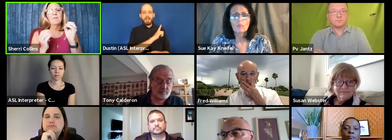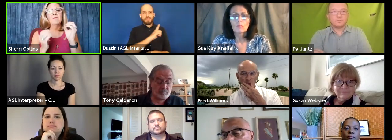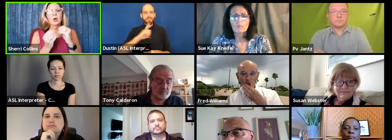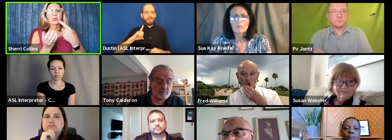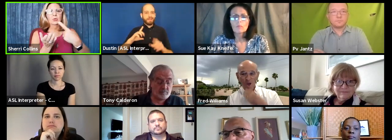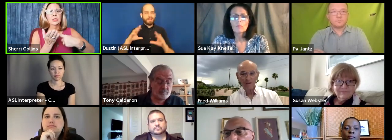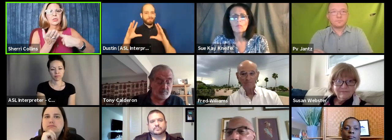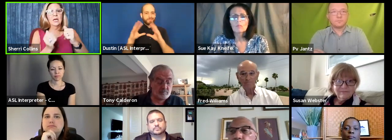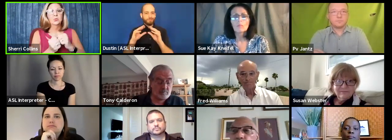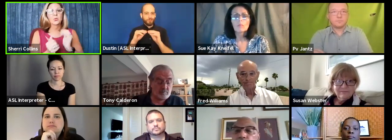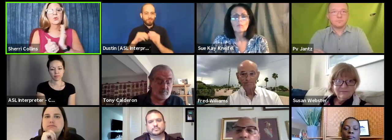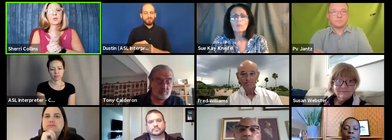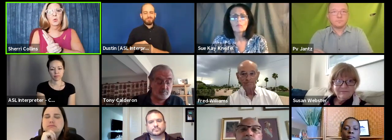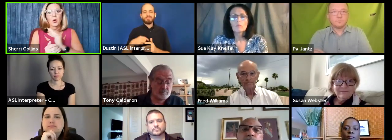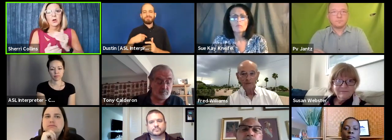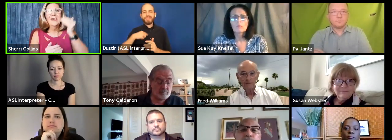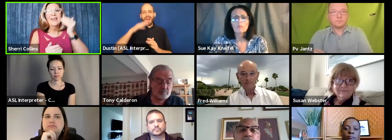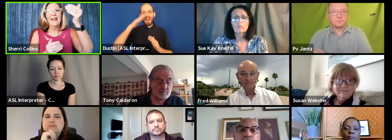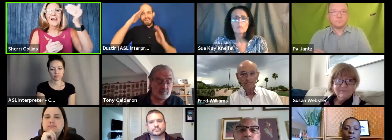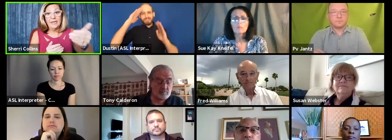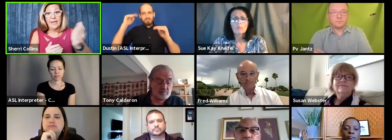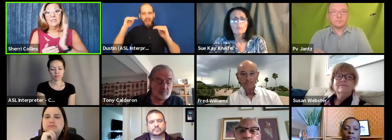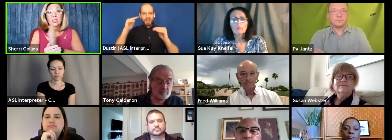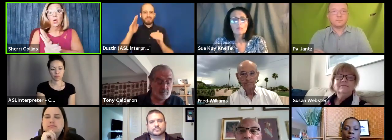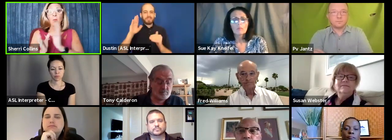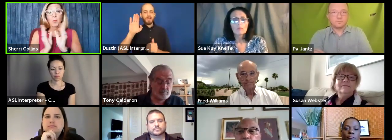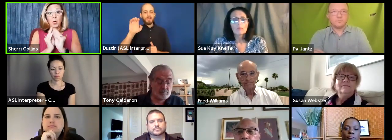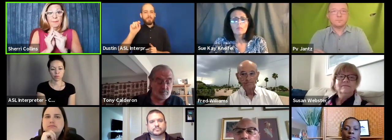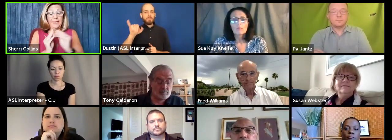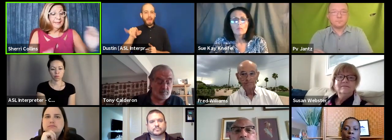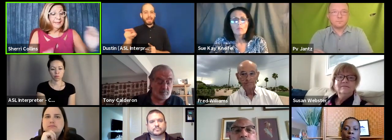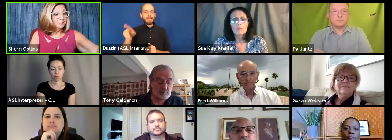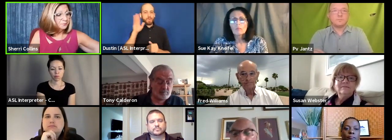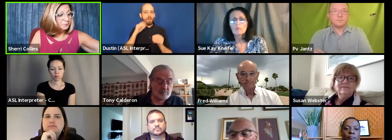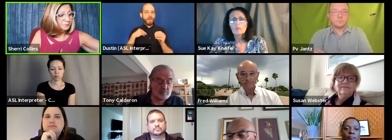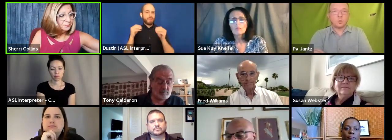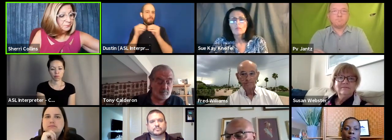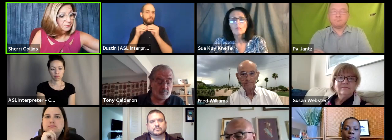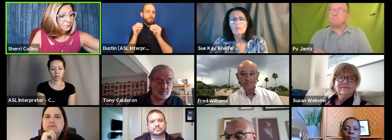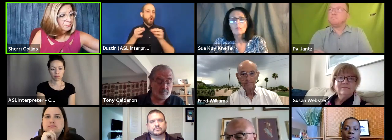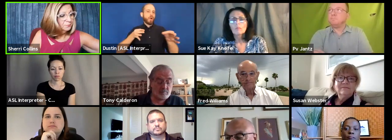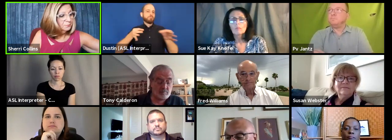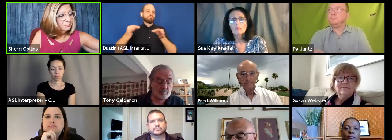she'll have more to discuss with the board at the next board meeting.